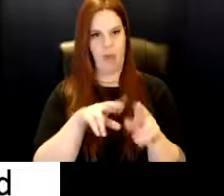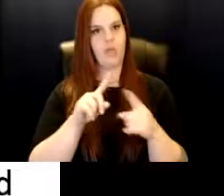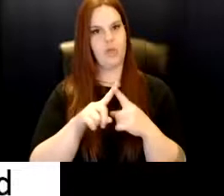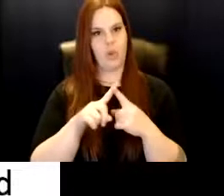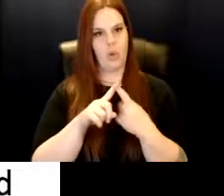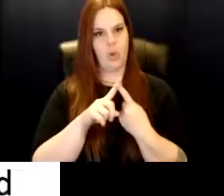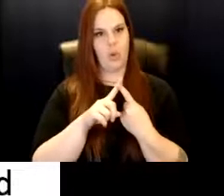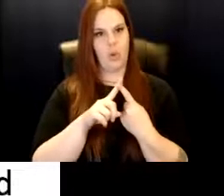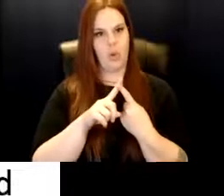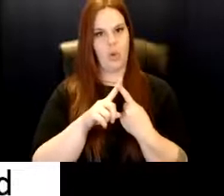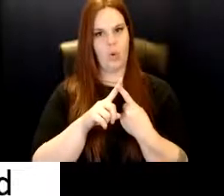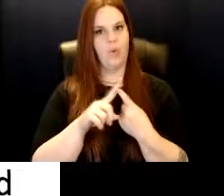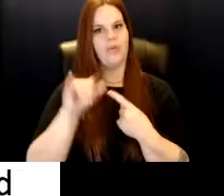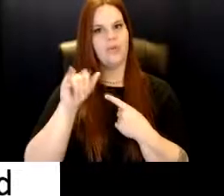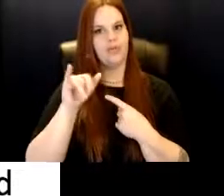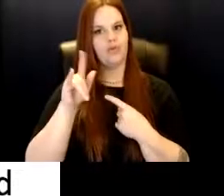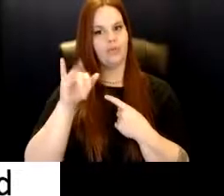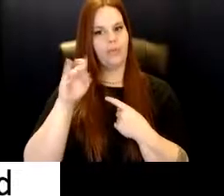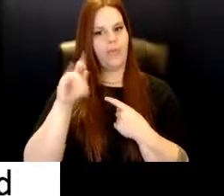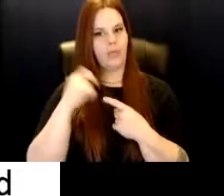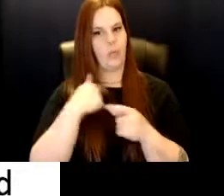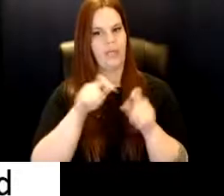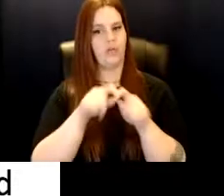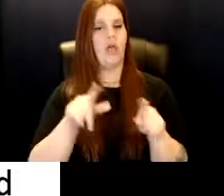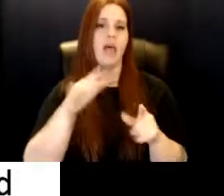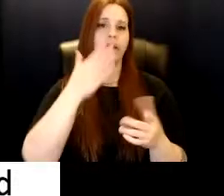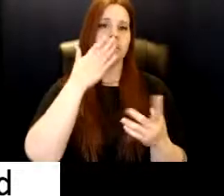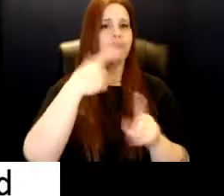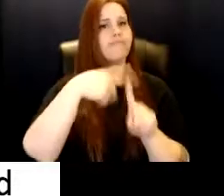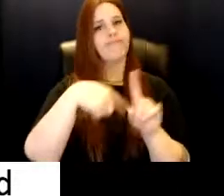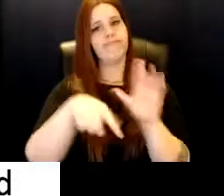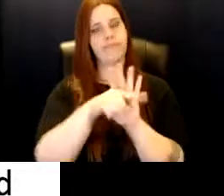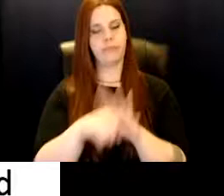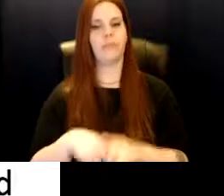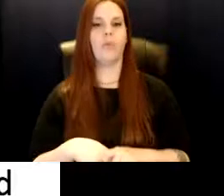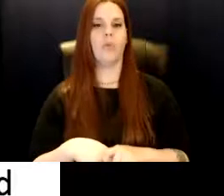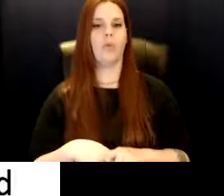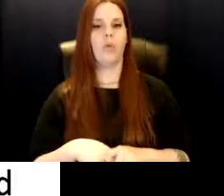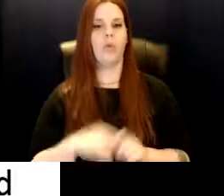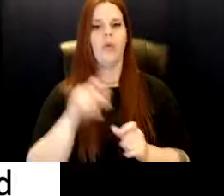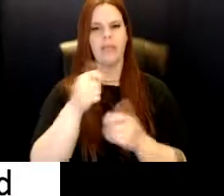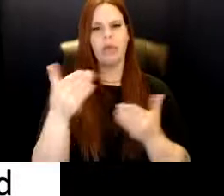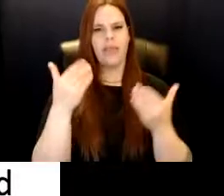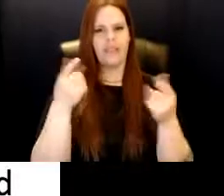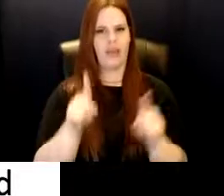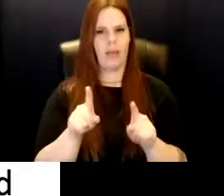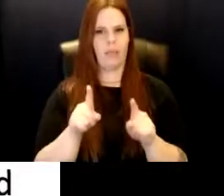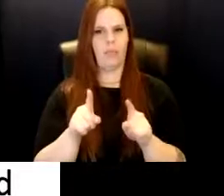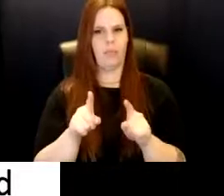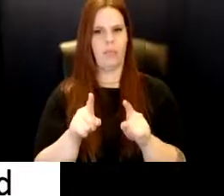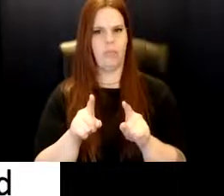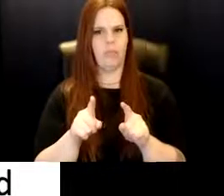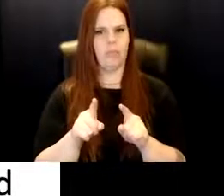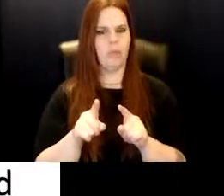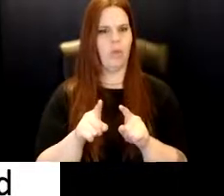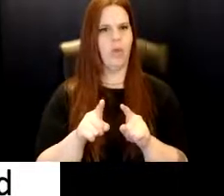the instrument that we distributed, and that's good and bad. The other things that happened, another, I'd say, weakness